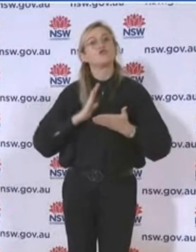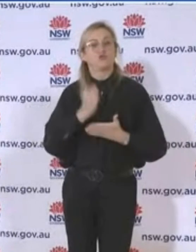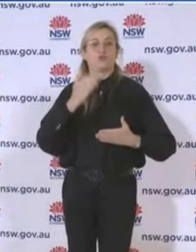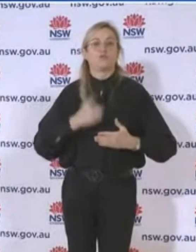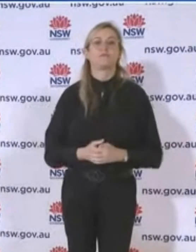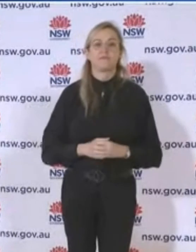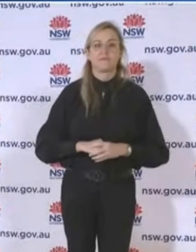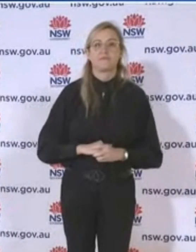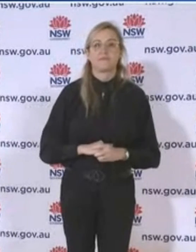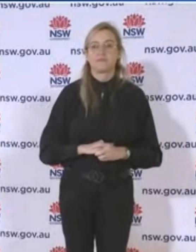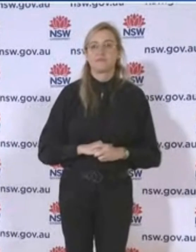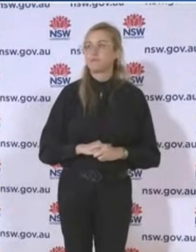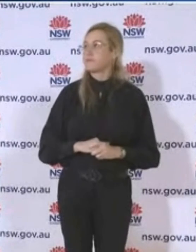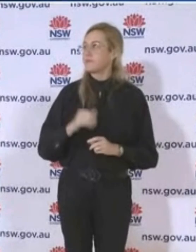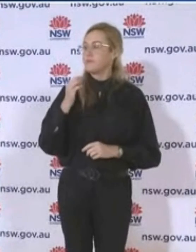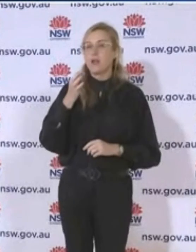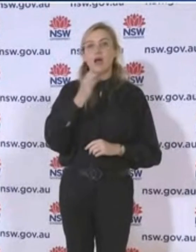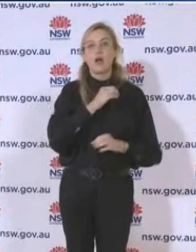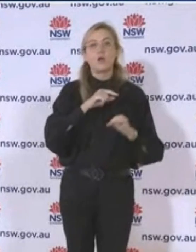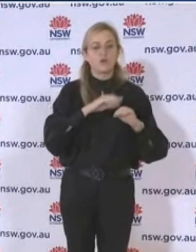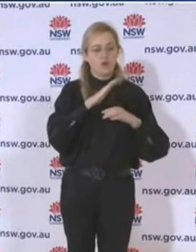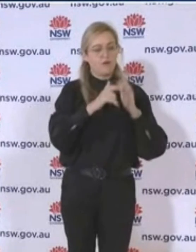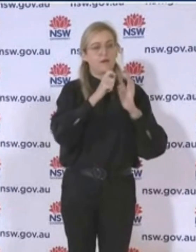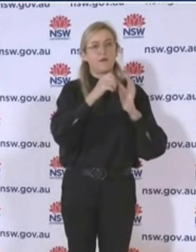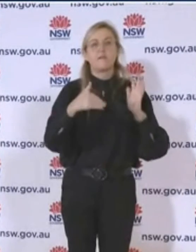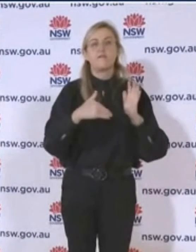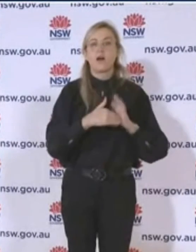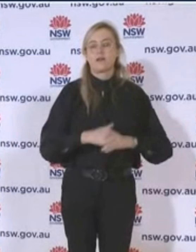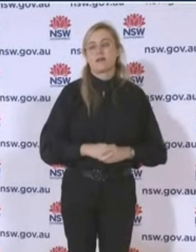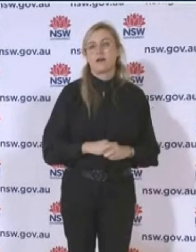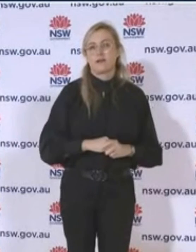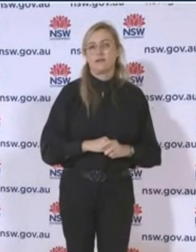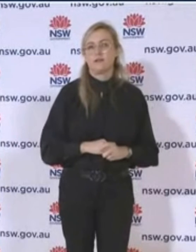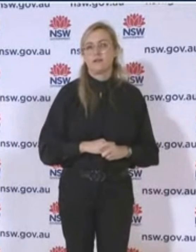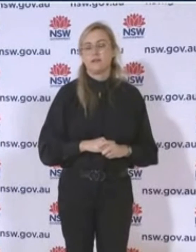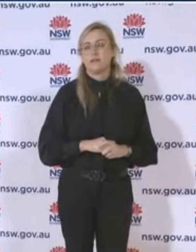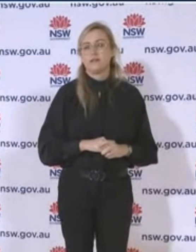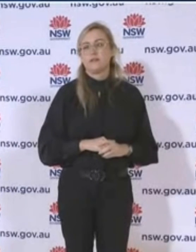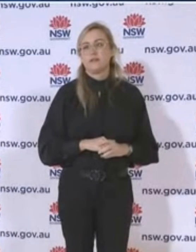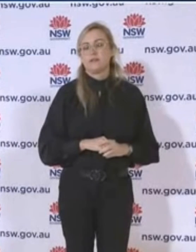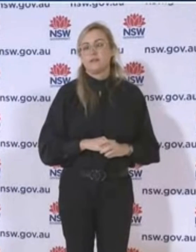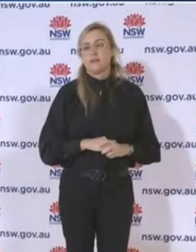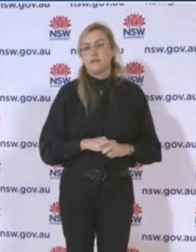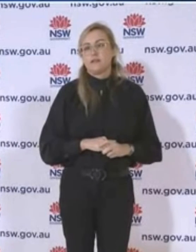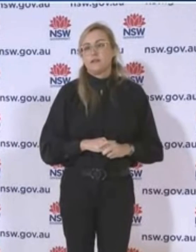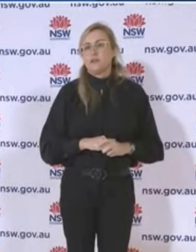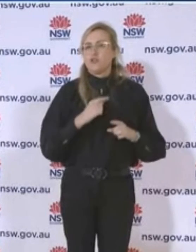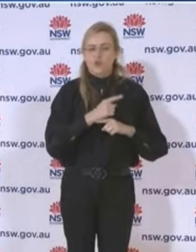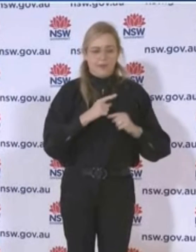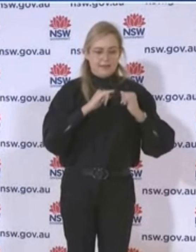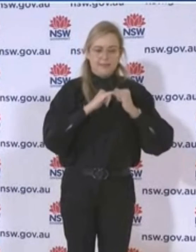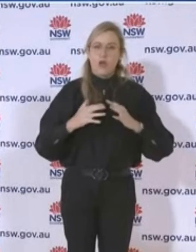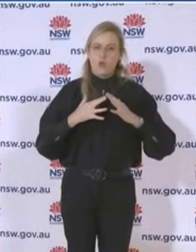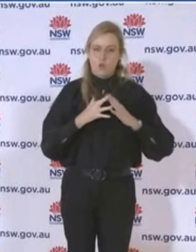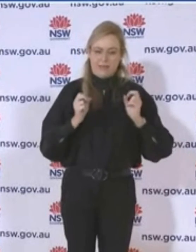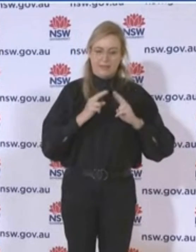extra Pfizer, there was a bit of concern last week that not enough bookings were being made for that extra in those targeted areas in South West and West. Are